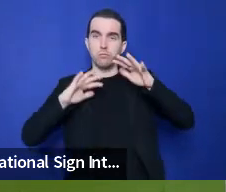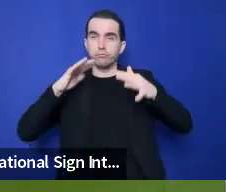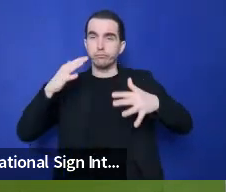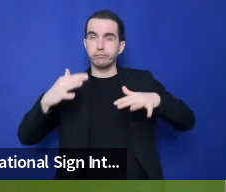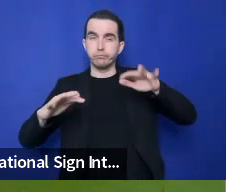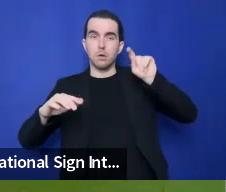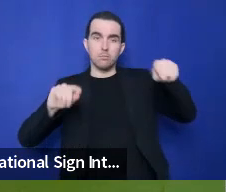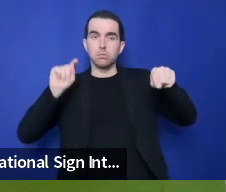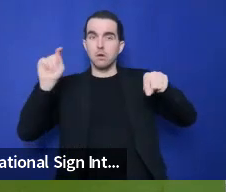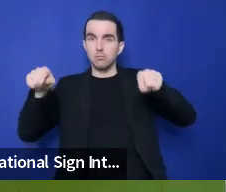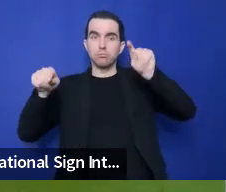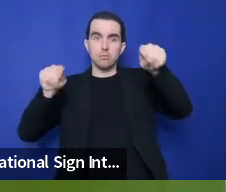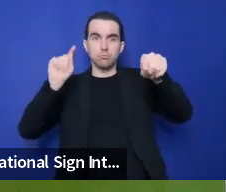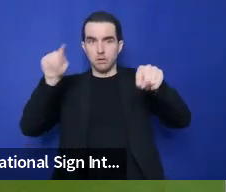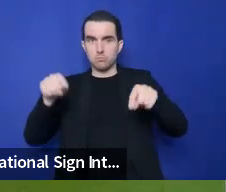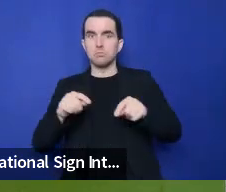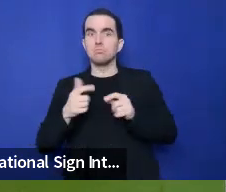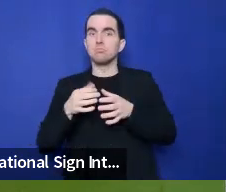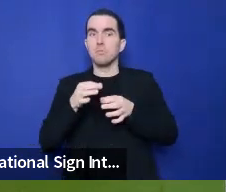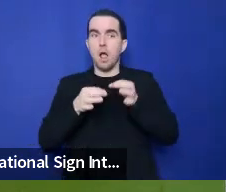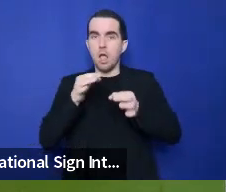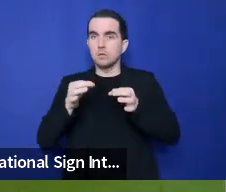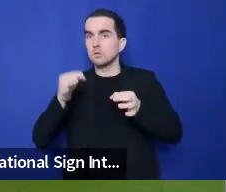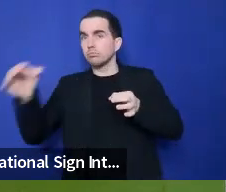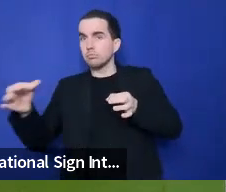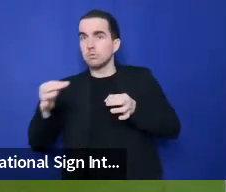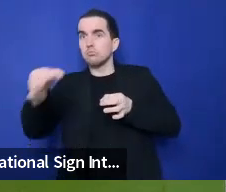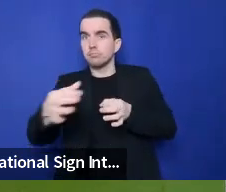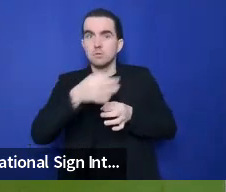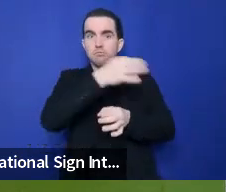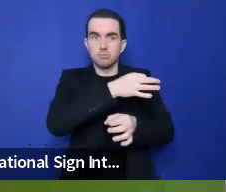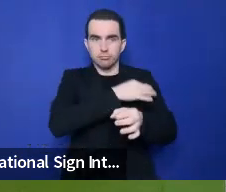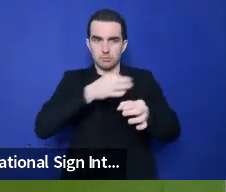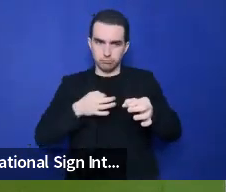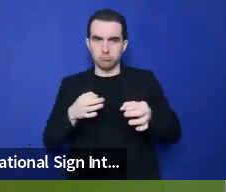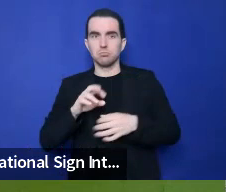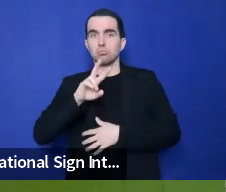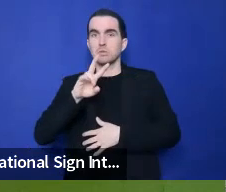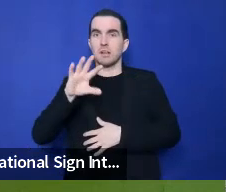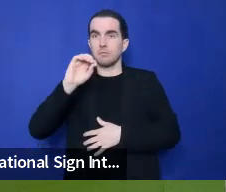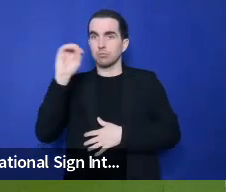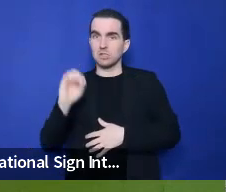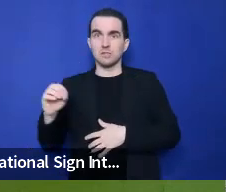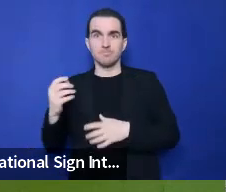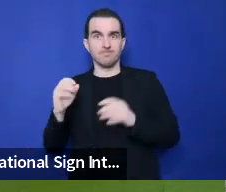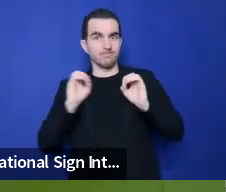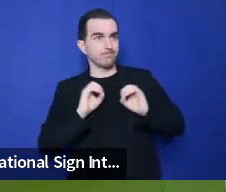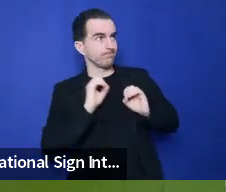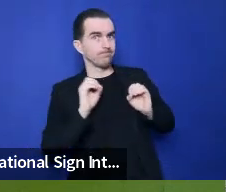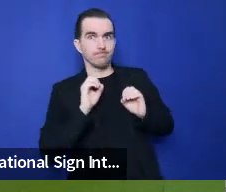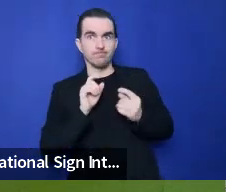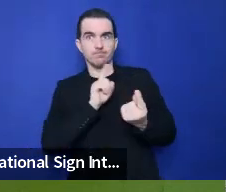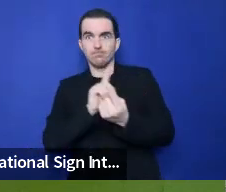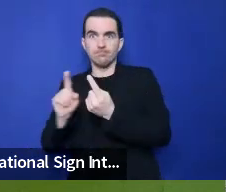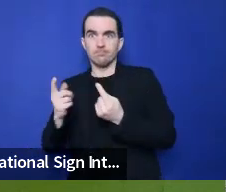rural areas and the remote islands. There's also a high burden of non-communicable diseases, with diabetes as